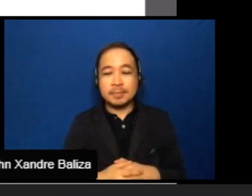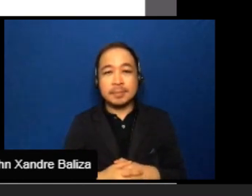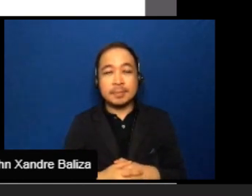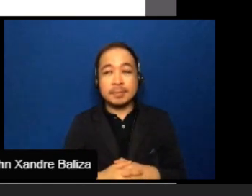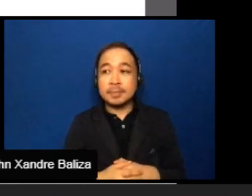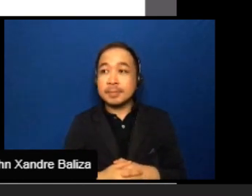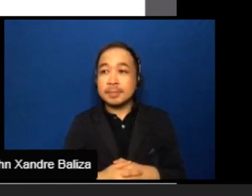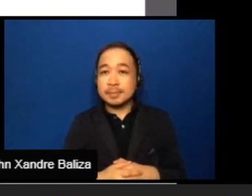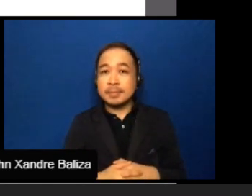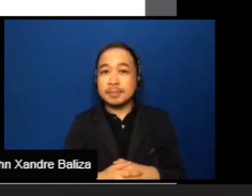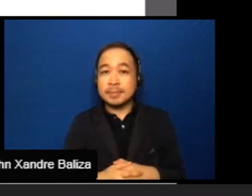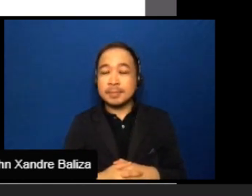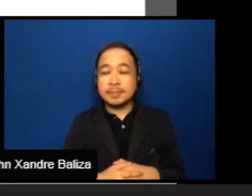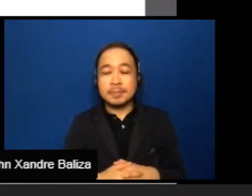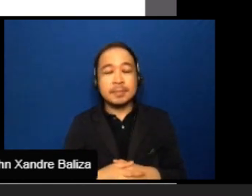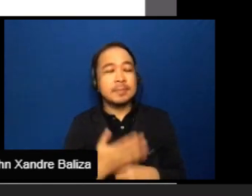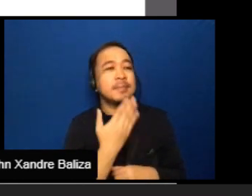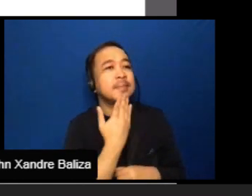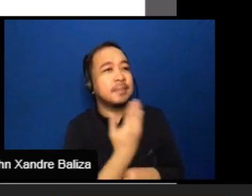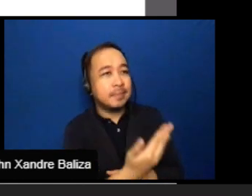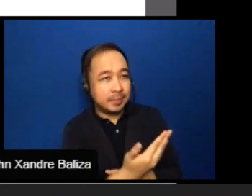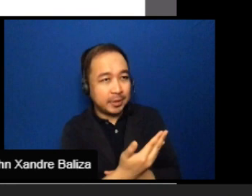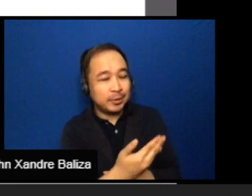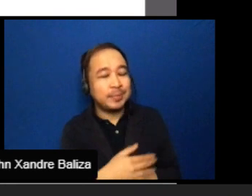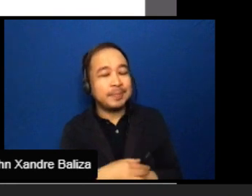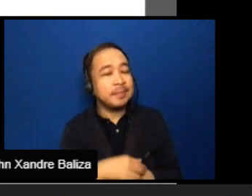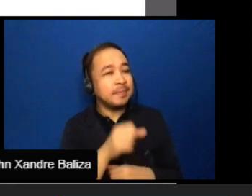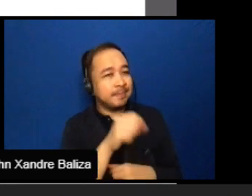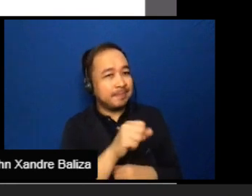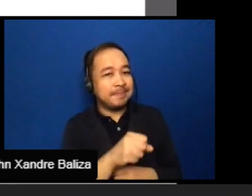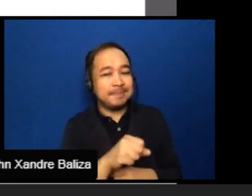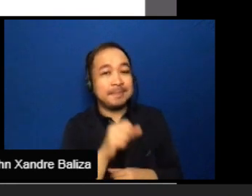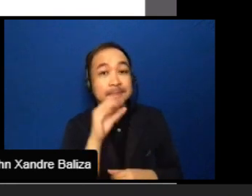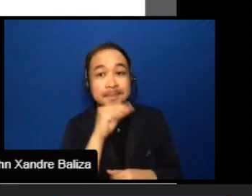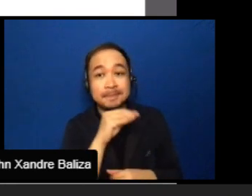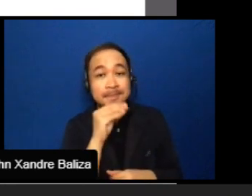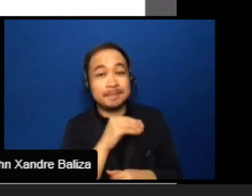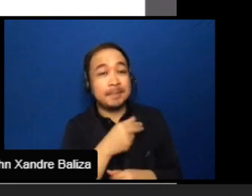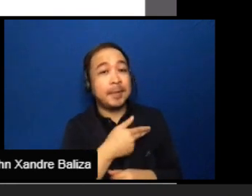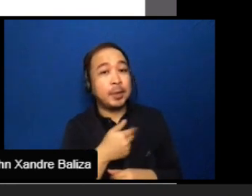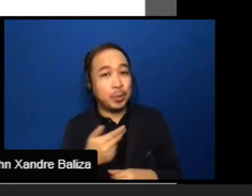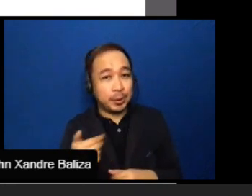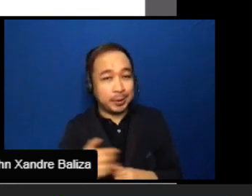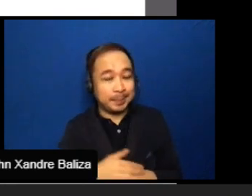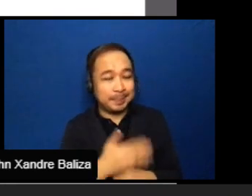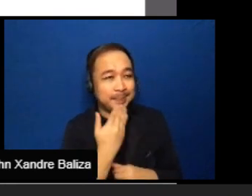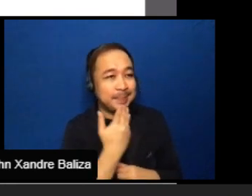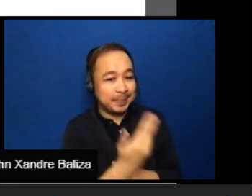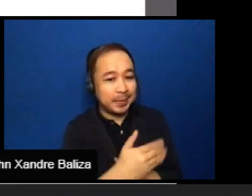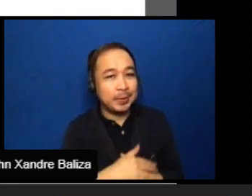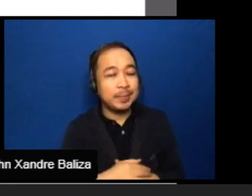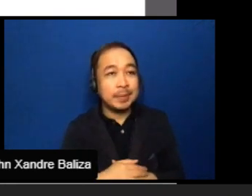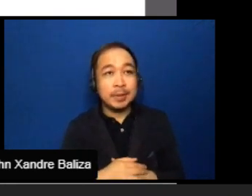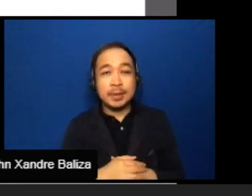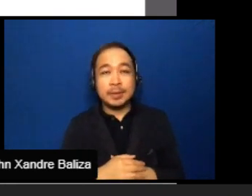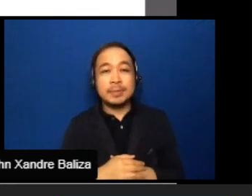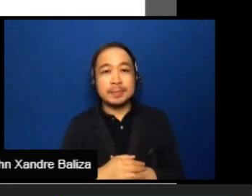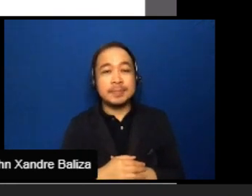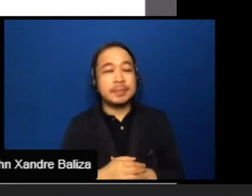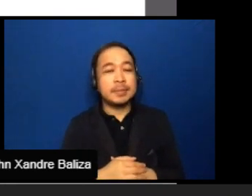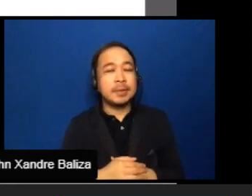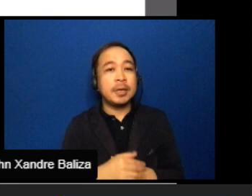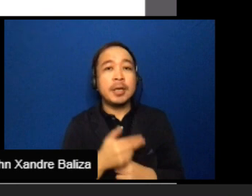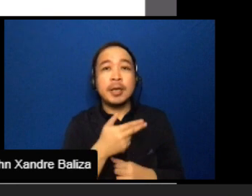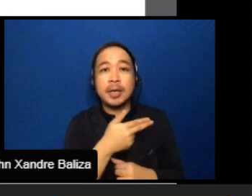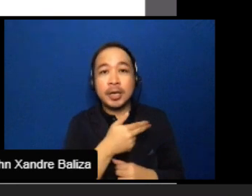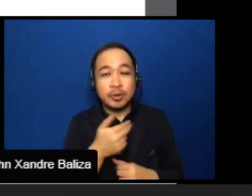Indonesia? Thank you, Madam Chair. Yeah, thank you, Madam Chair. Indonesia is of the view that